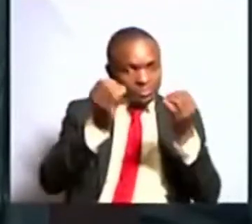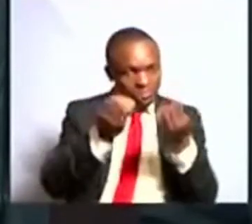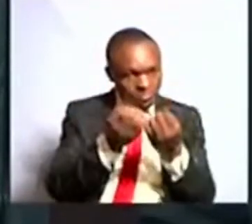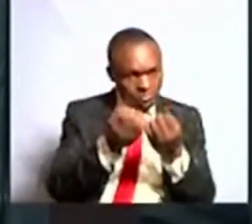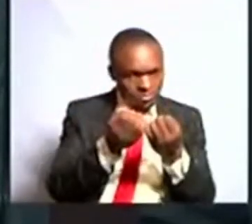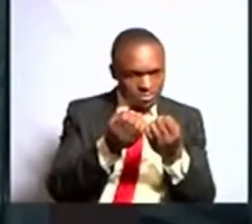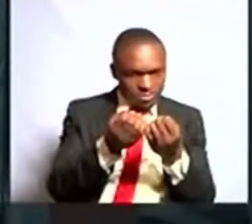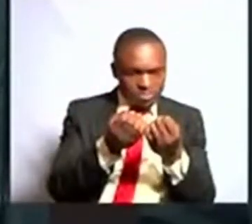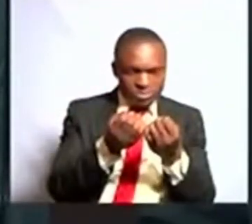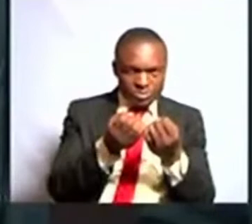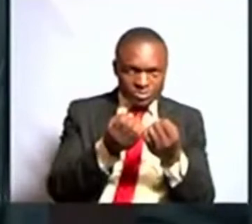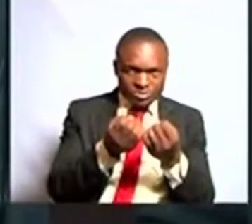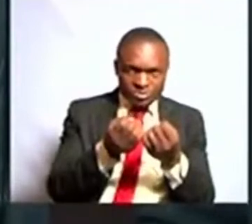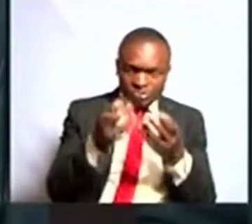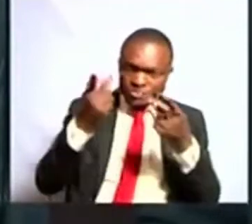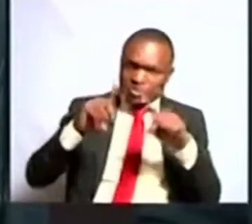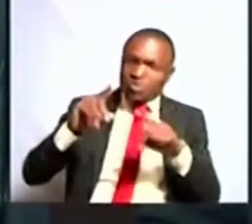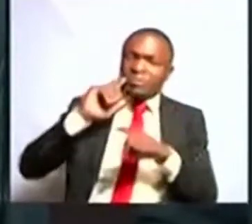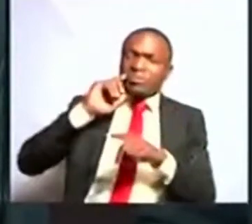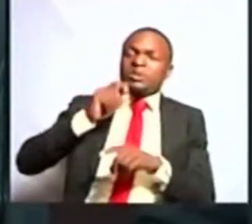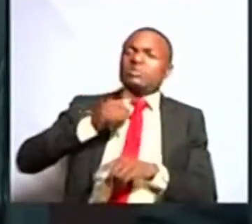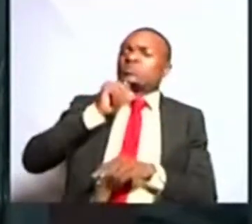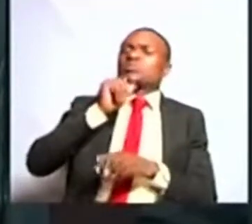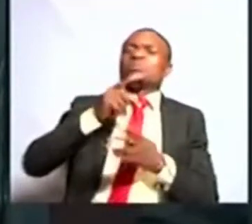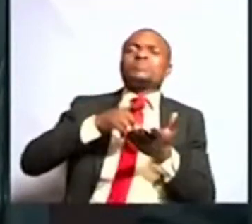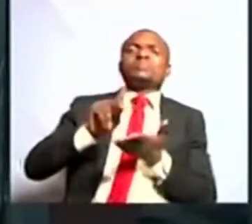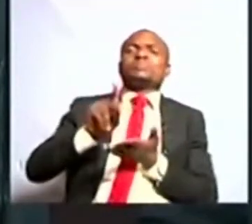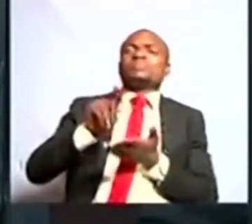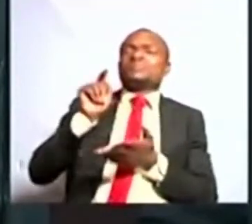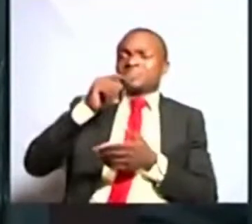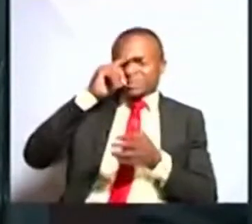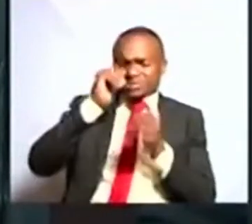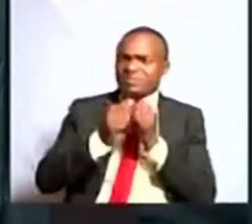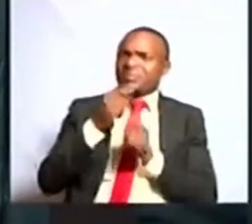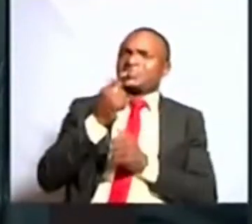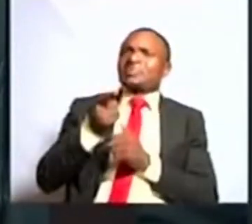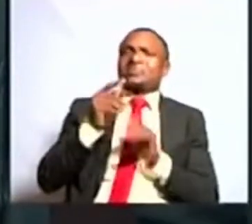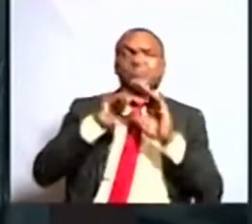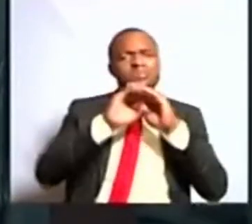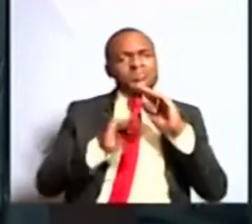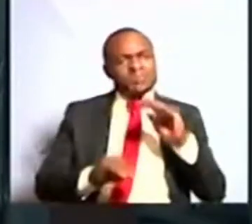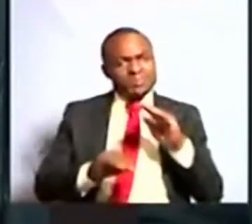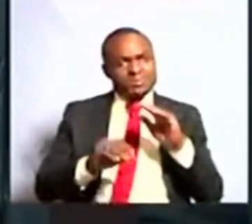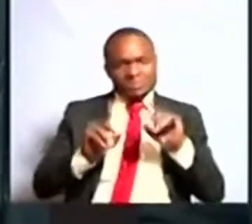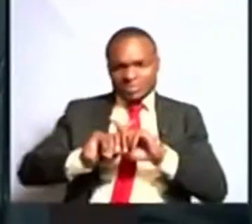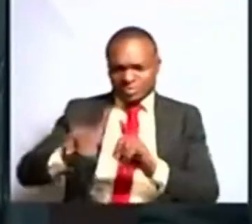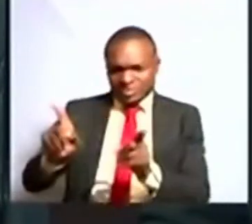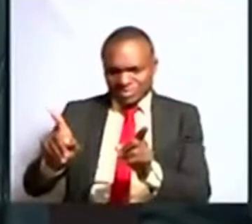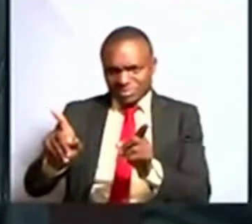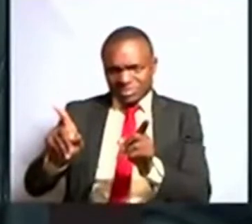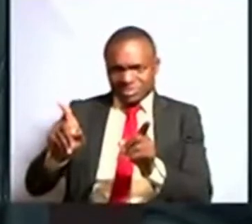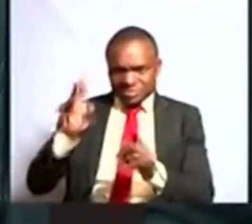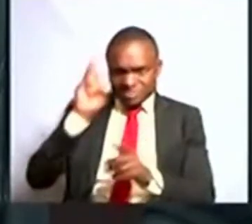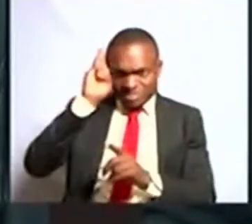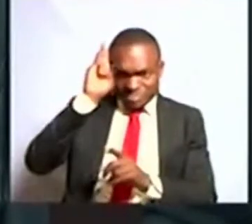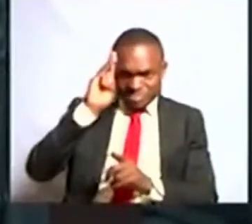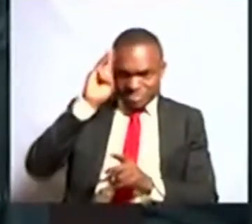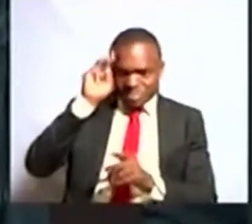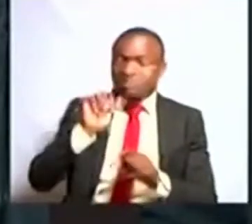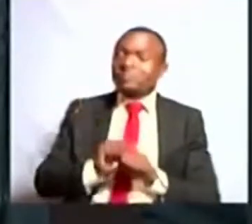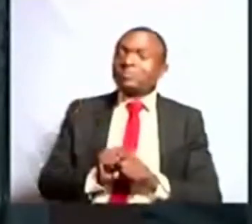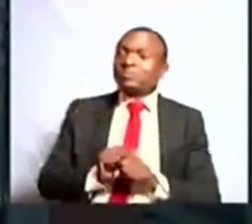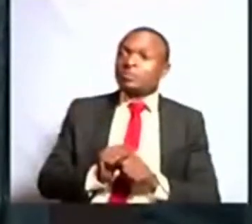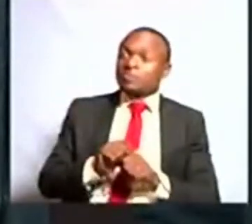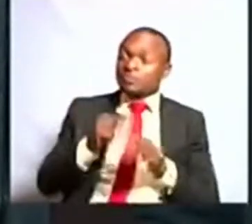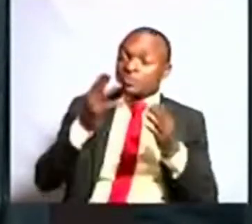when they were not supposed to pay, because they mentioned that it was under a different ministry.